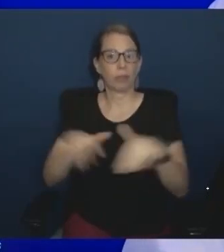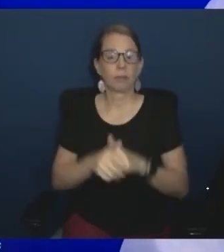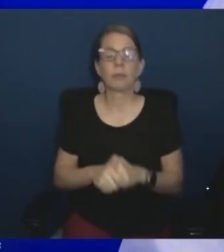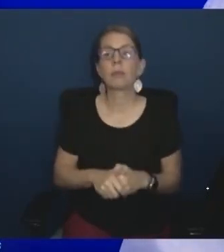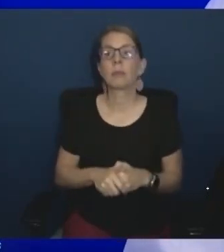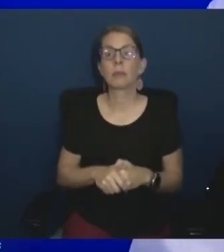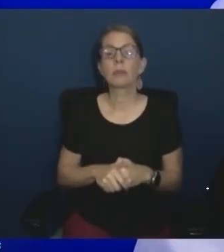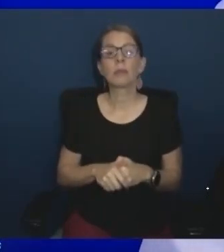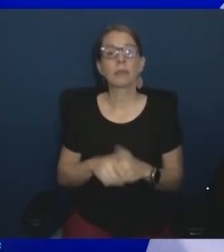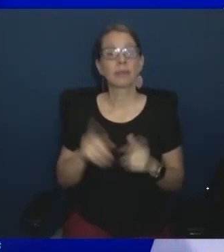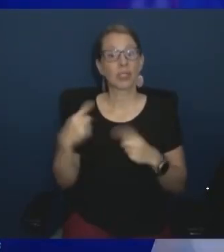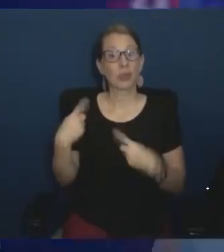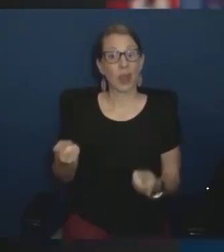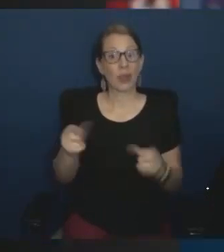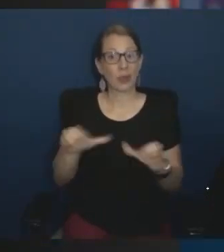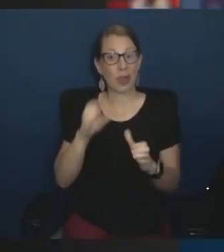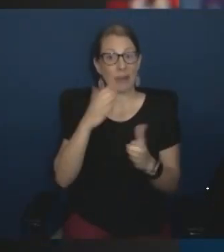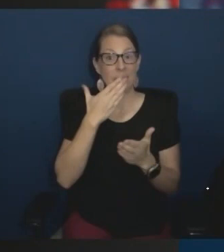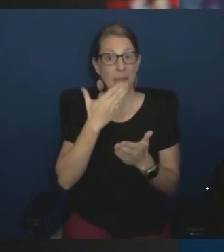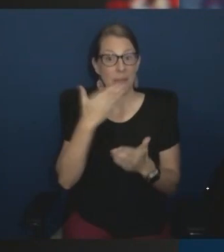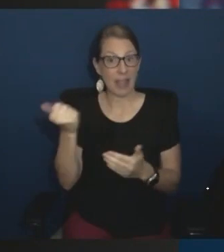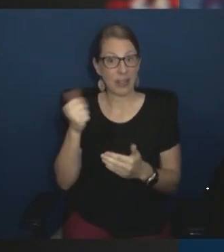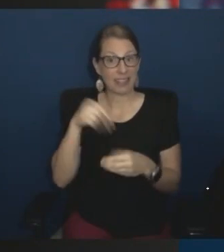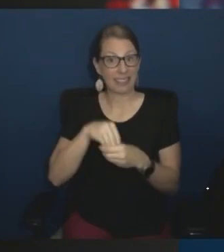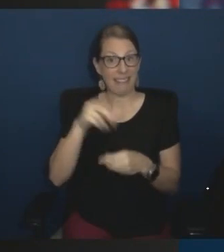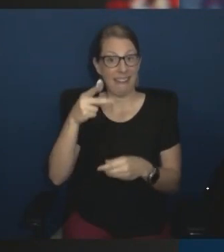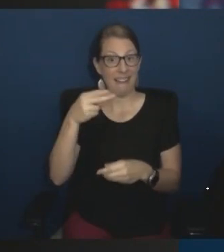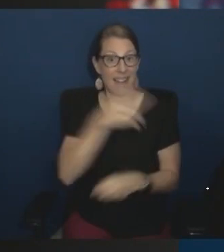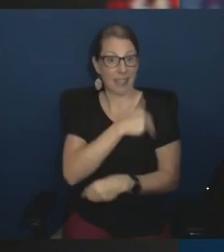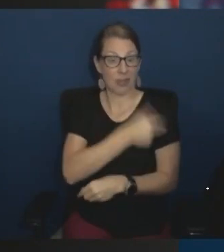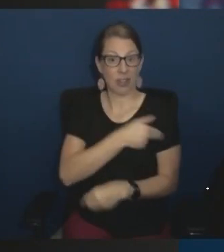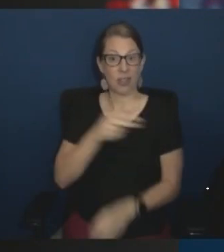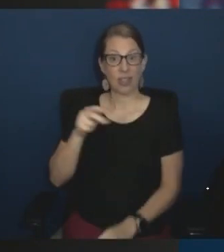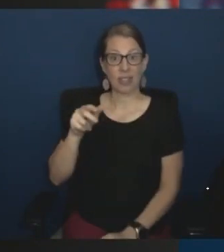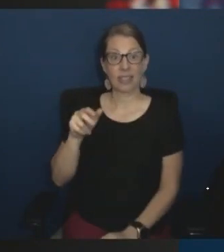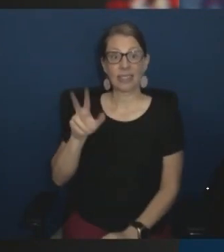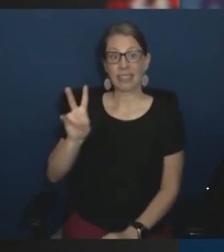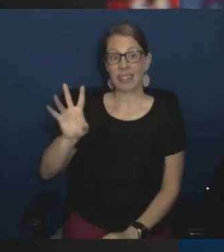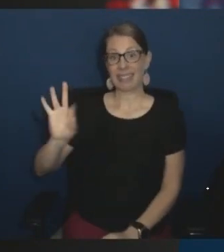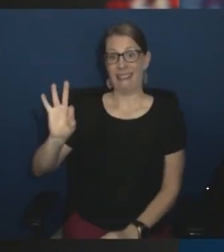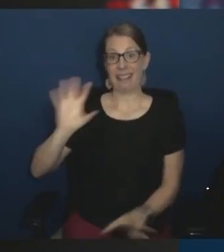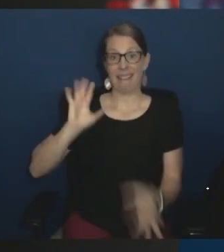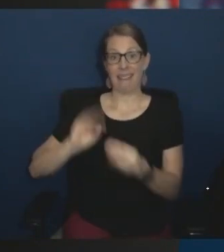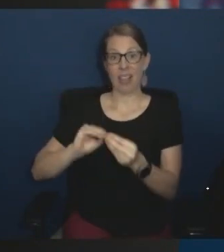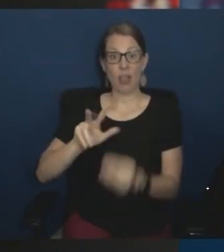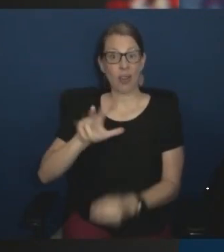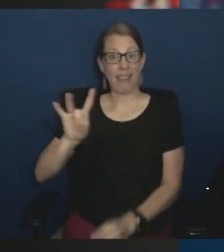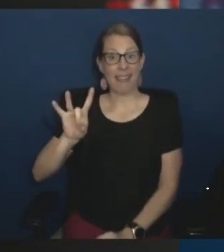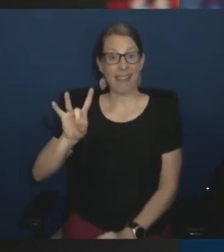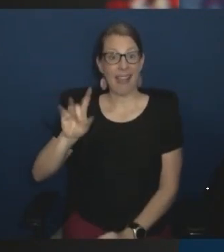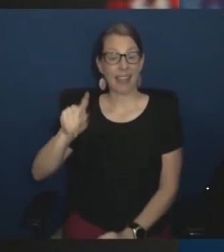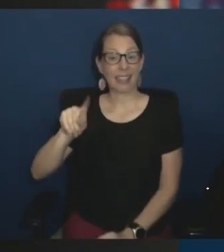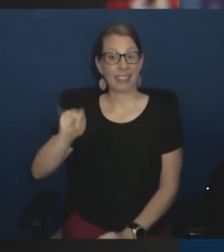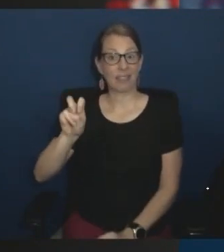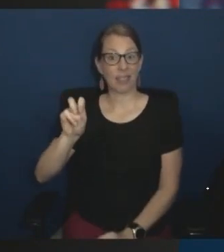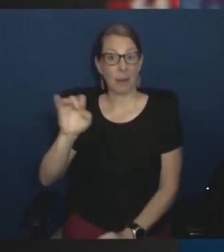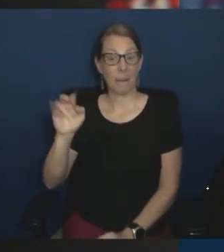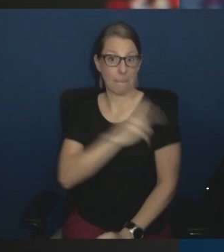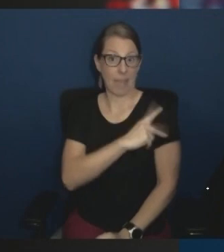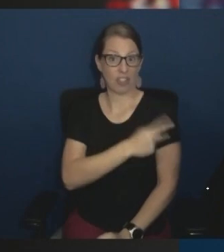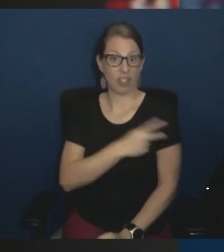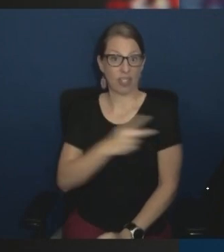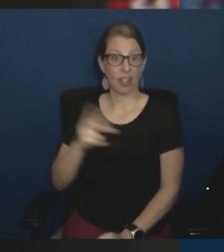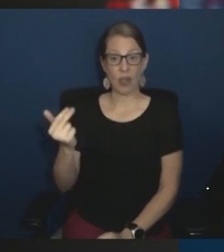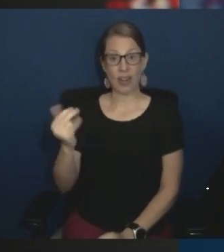much better in the hospital. We have 79 total patients with 38 active patients, 13 of those in the ICU and 7 on